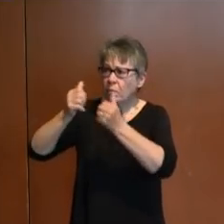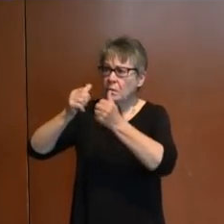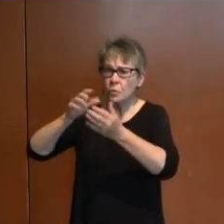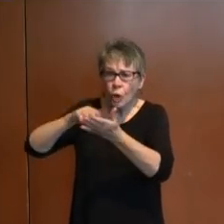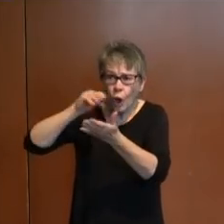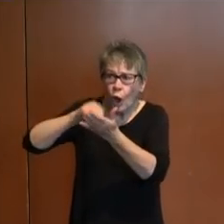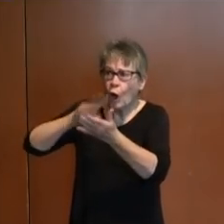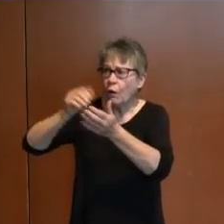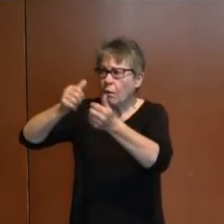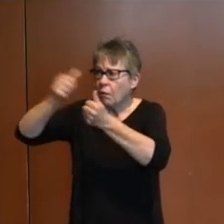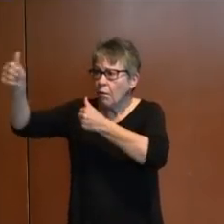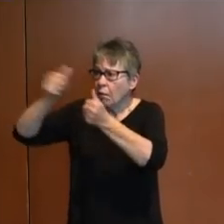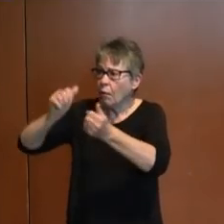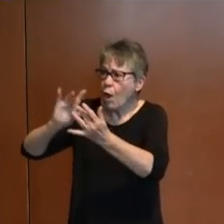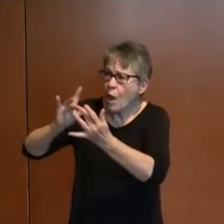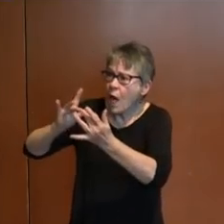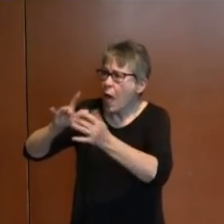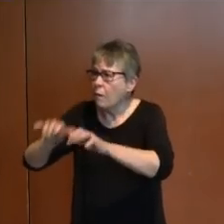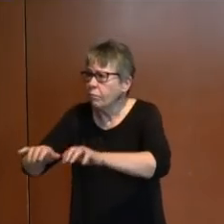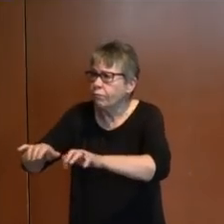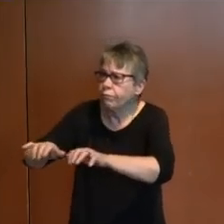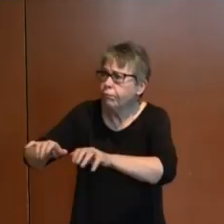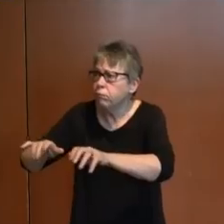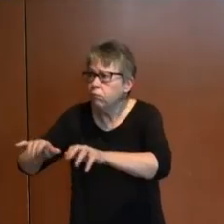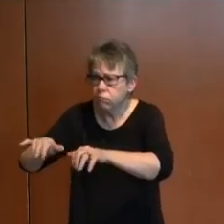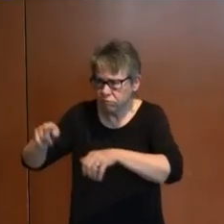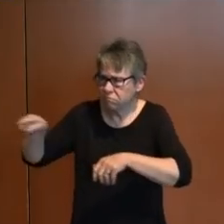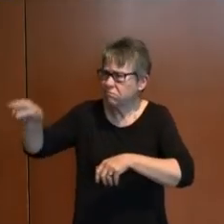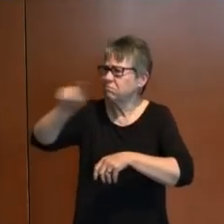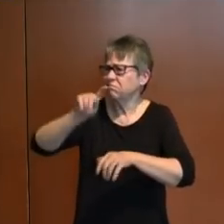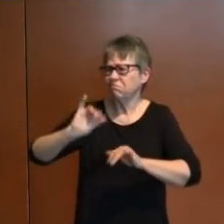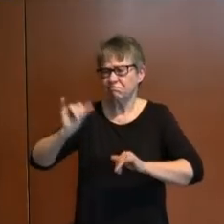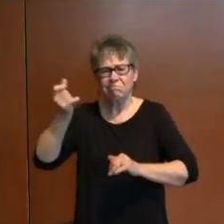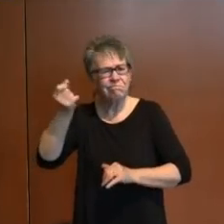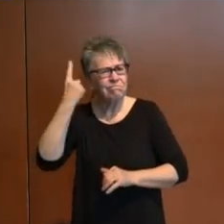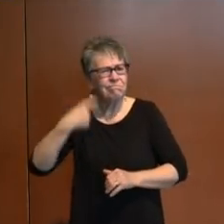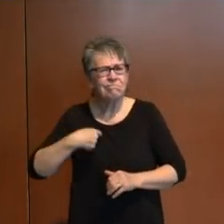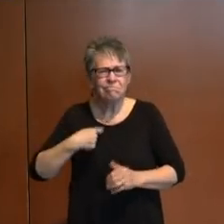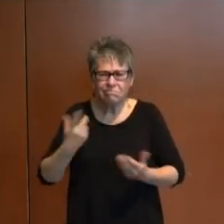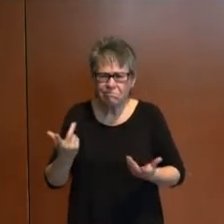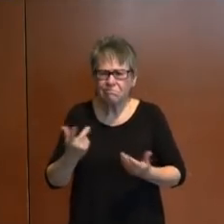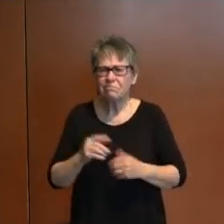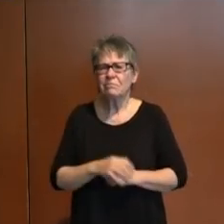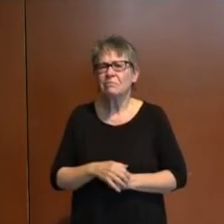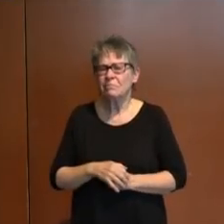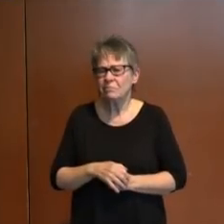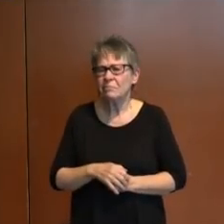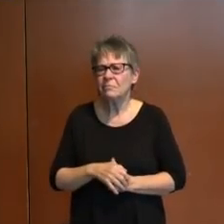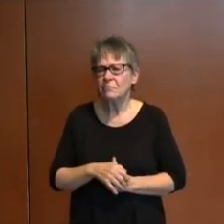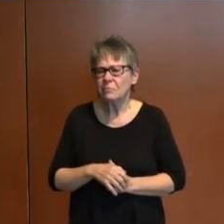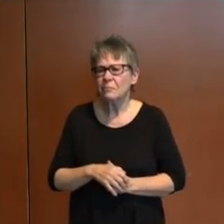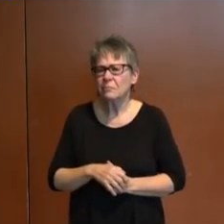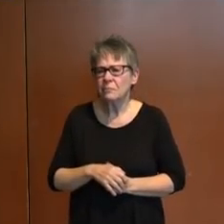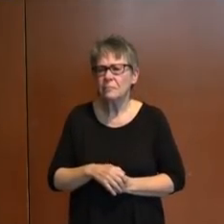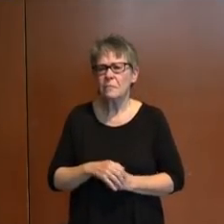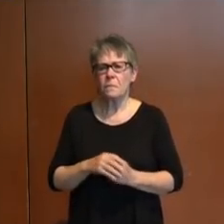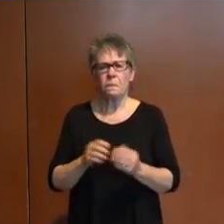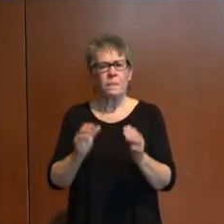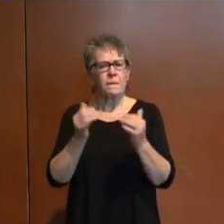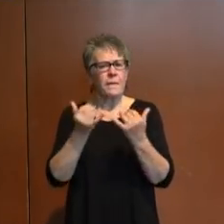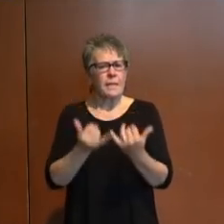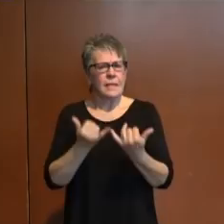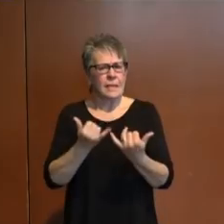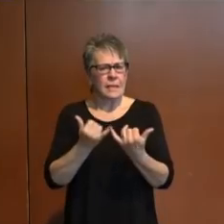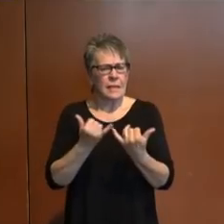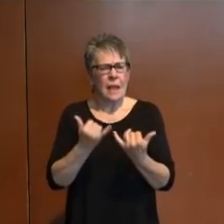moment. Separately, I'm bouncing around here, forgive me. I have an announcement regarding the testing sites, which I referred to a